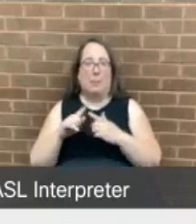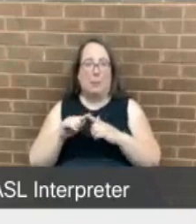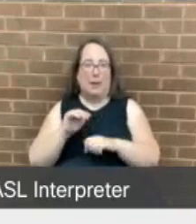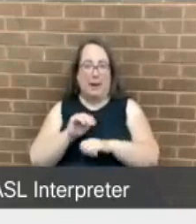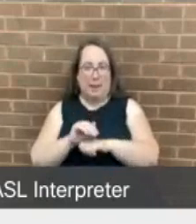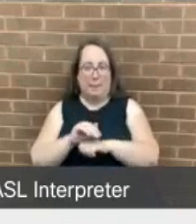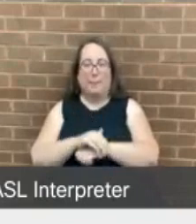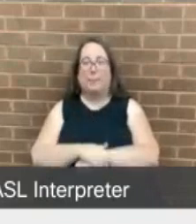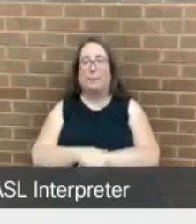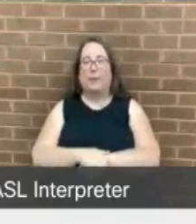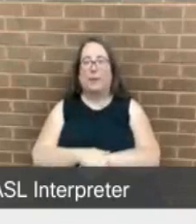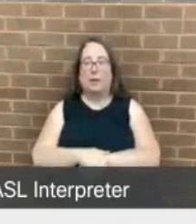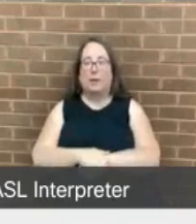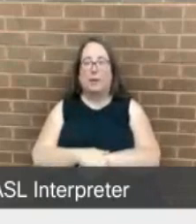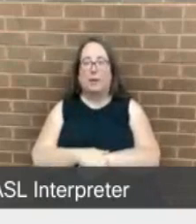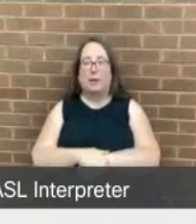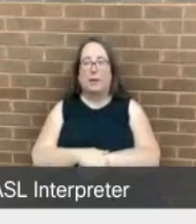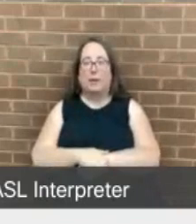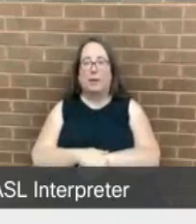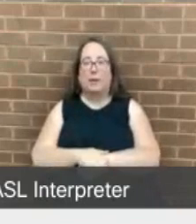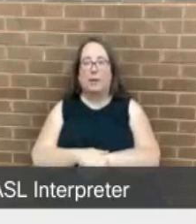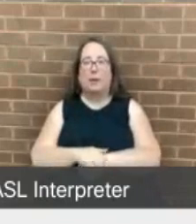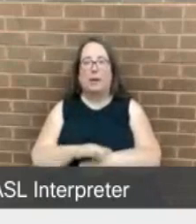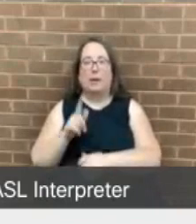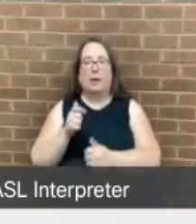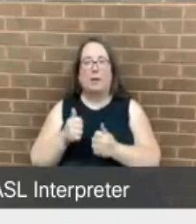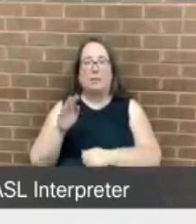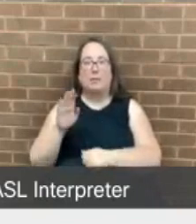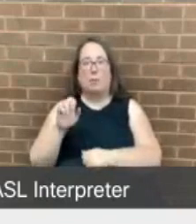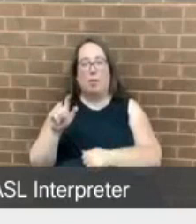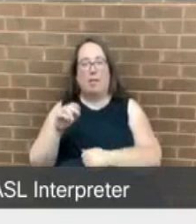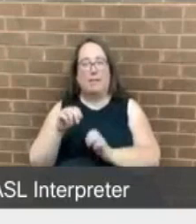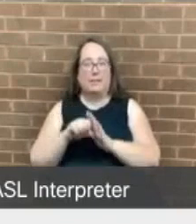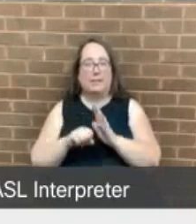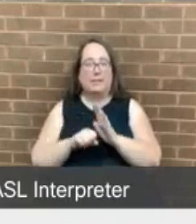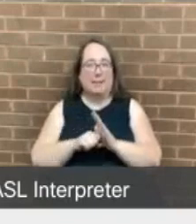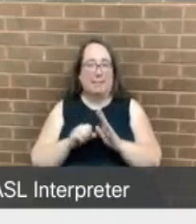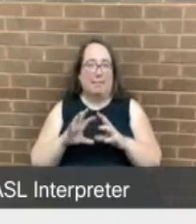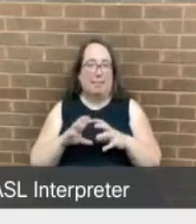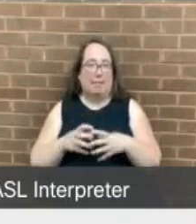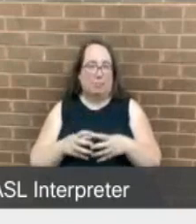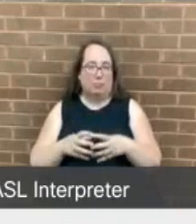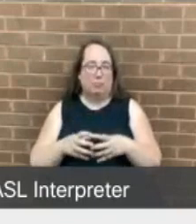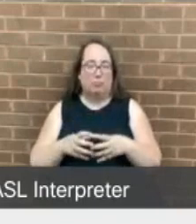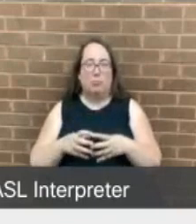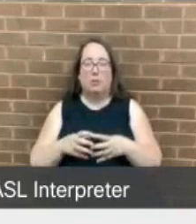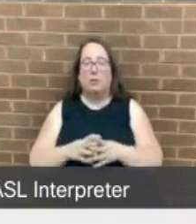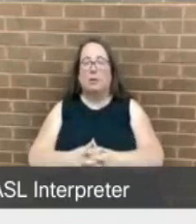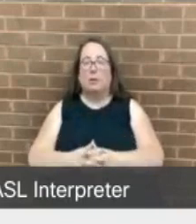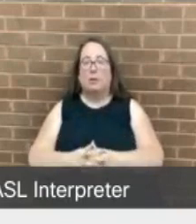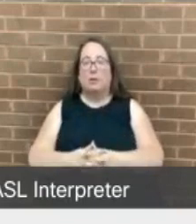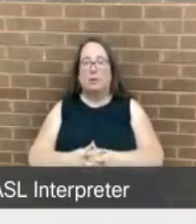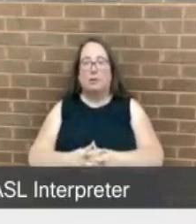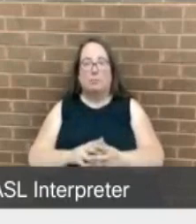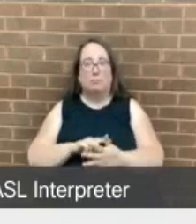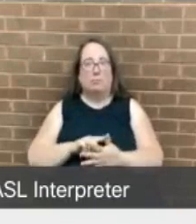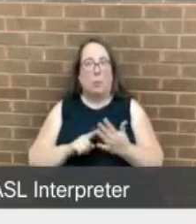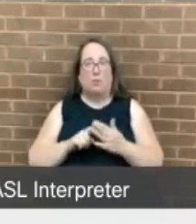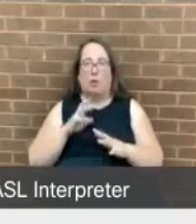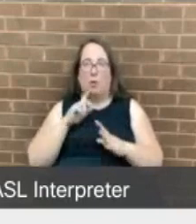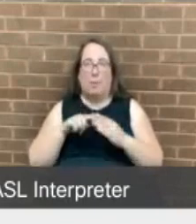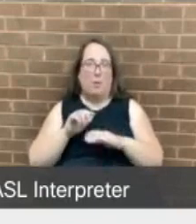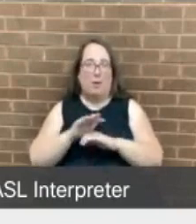and also as well our County Executive Ball and our state delegation. None of these things that we've talked about tonight would